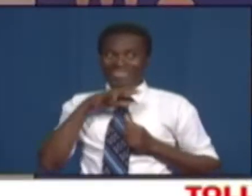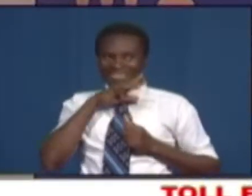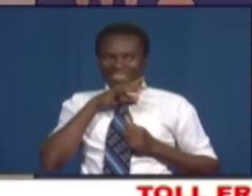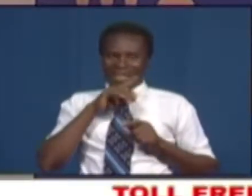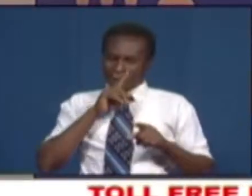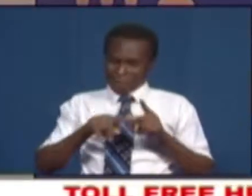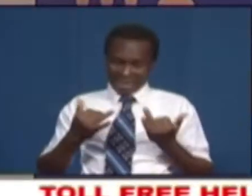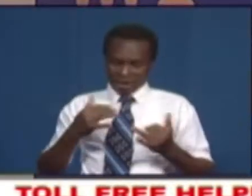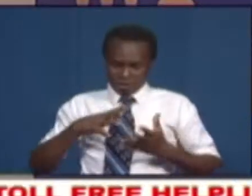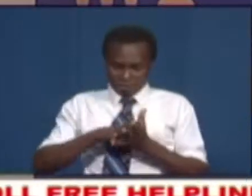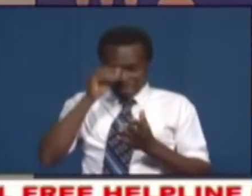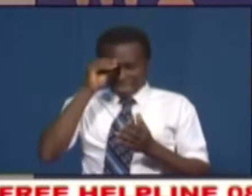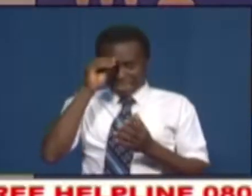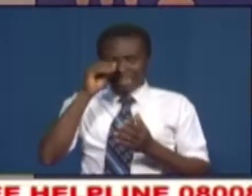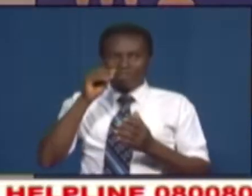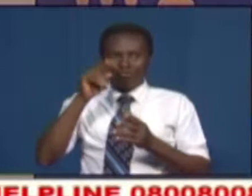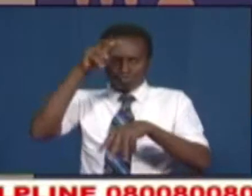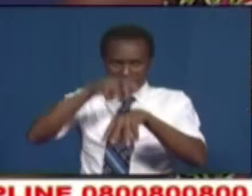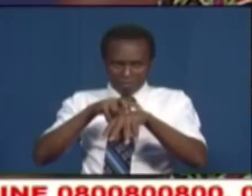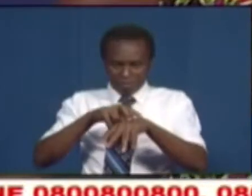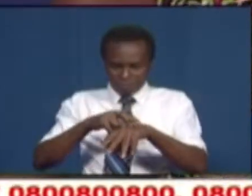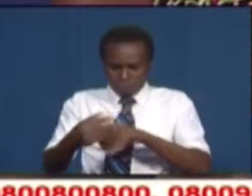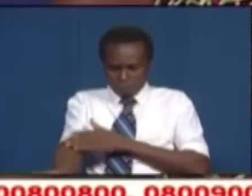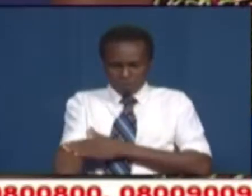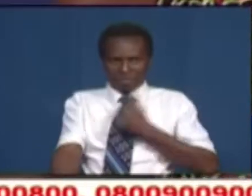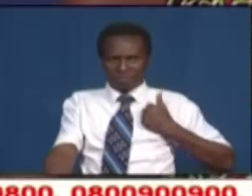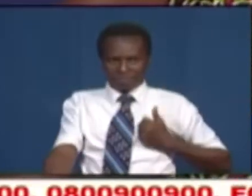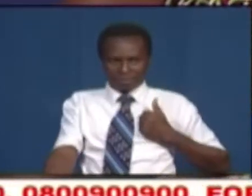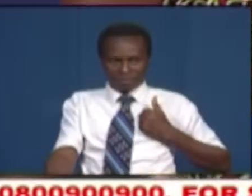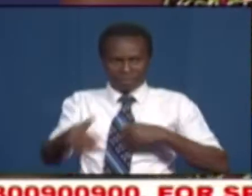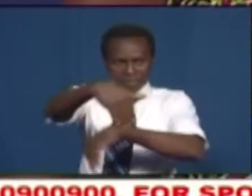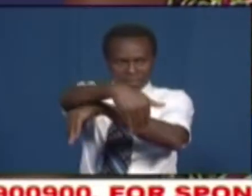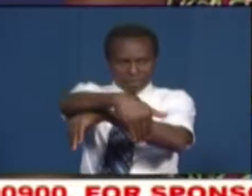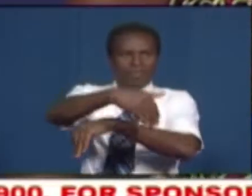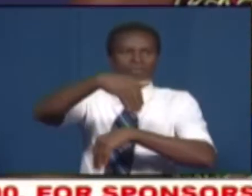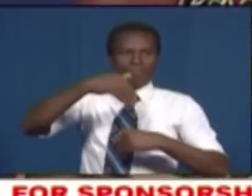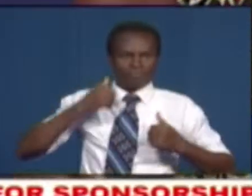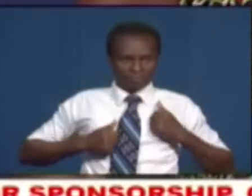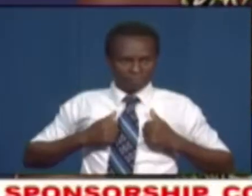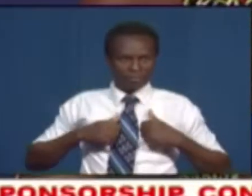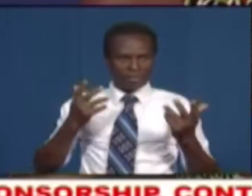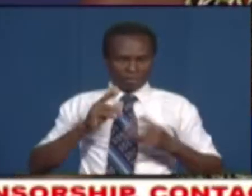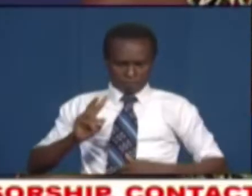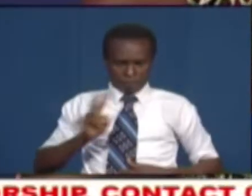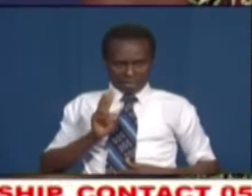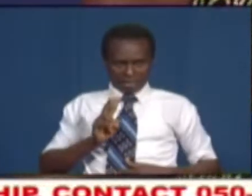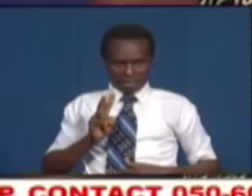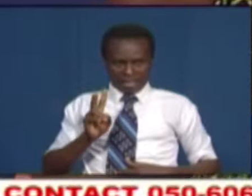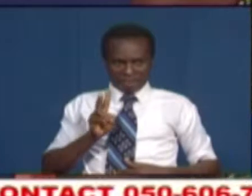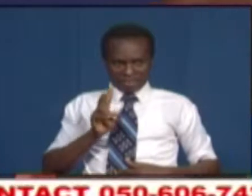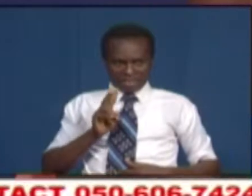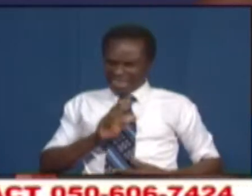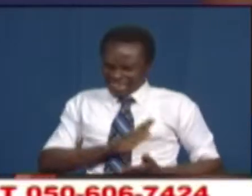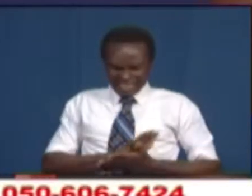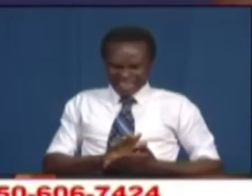Shaving of the armpits and wherever the pubic hair on the vagina and wherever it is, yes, we have to be very clean about